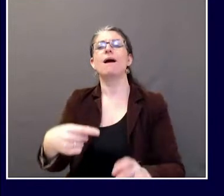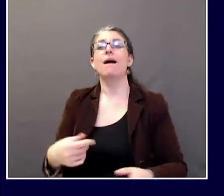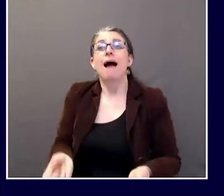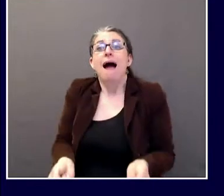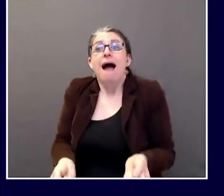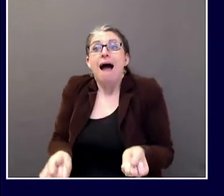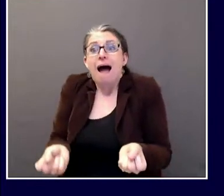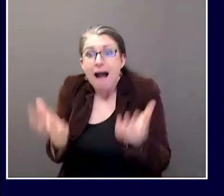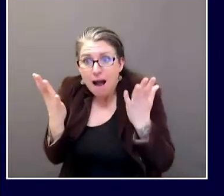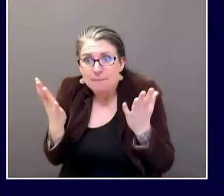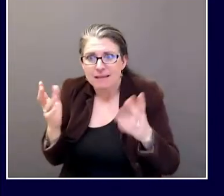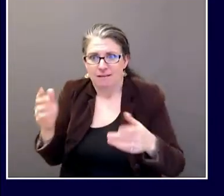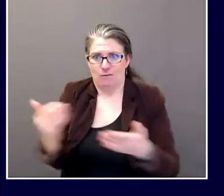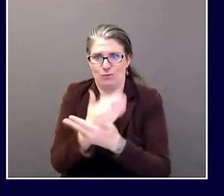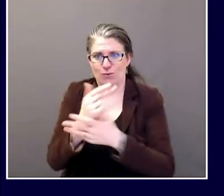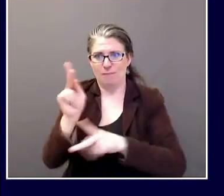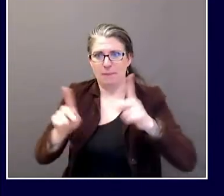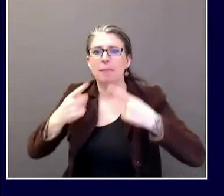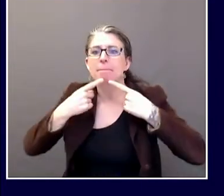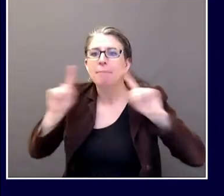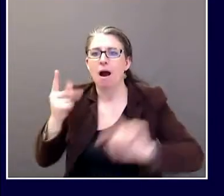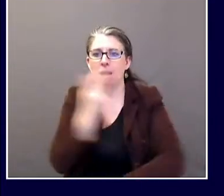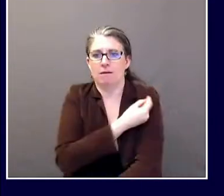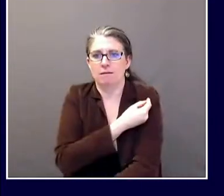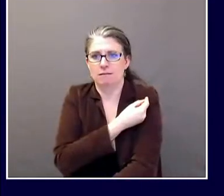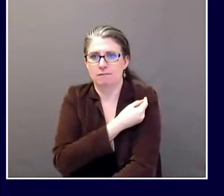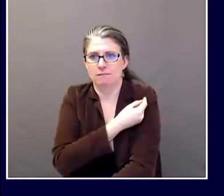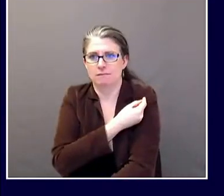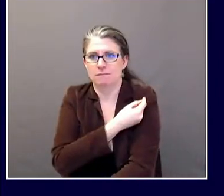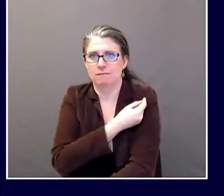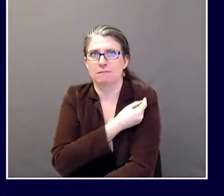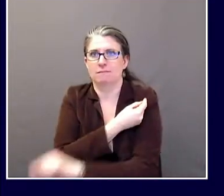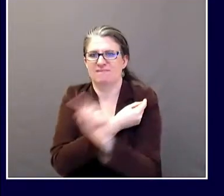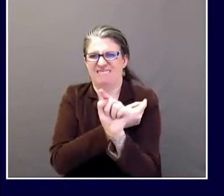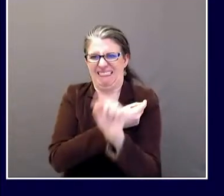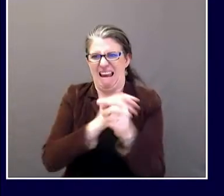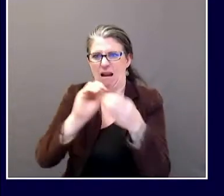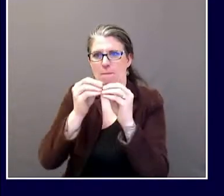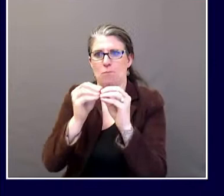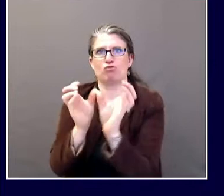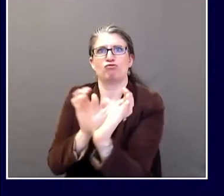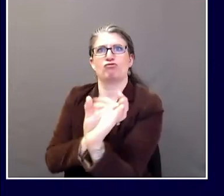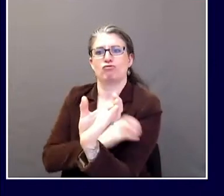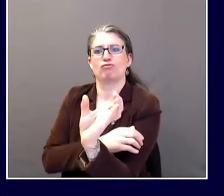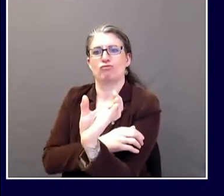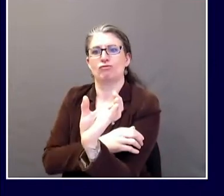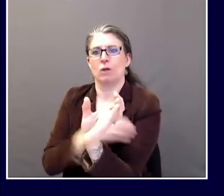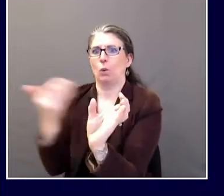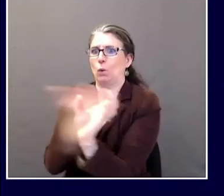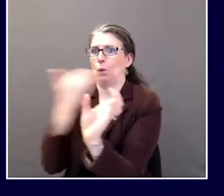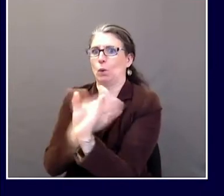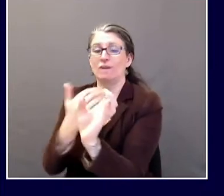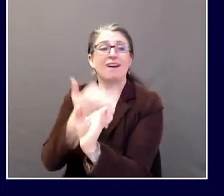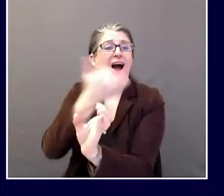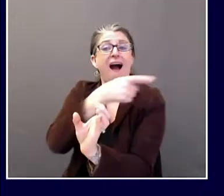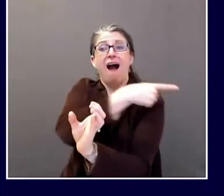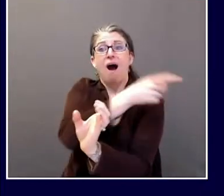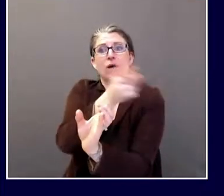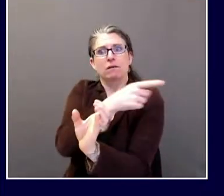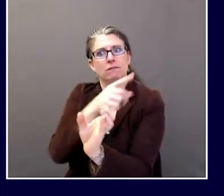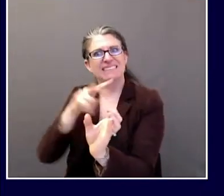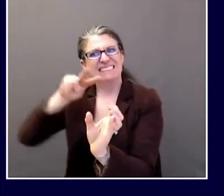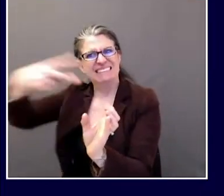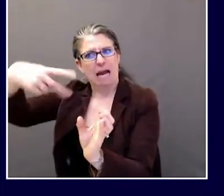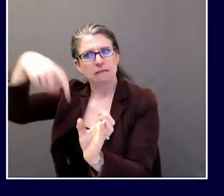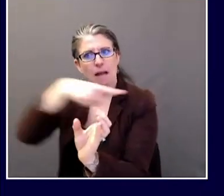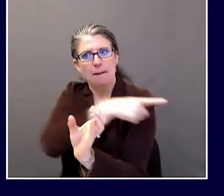new doses, first doses coming into the state. There is on the back end on Wednesdays, a separate cache of doses that